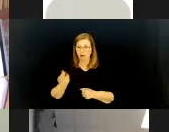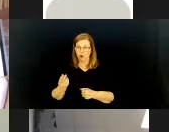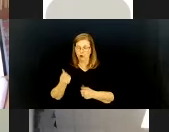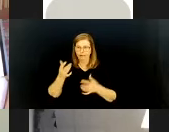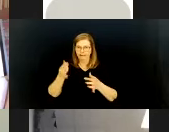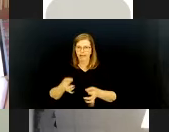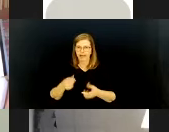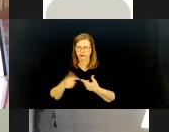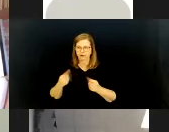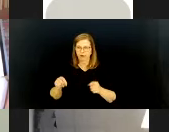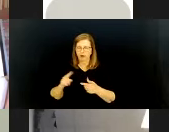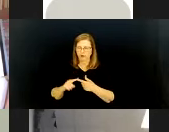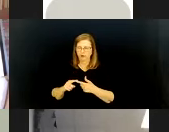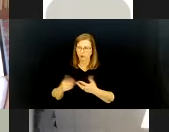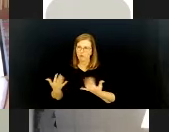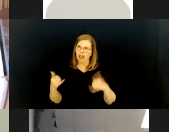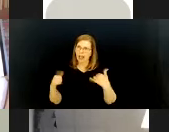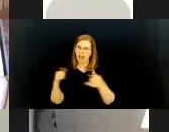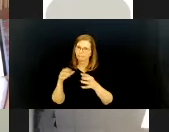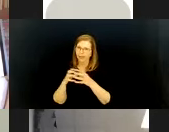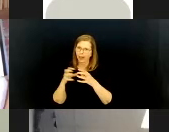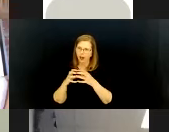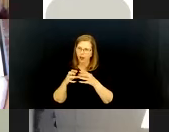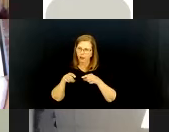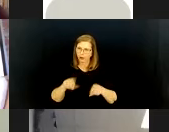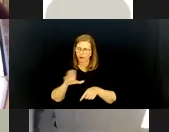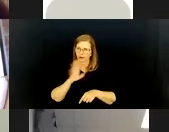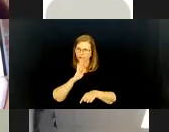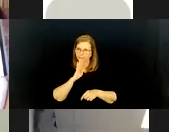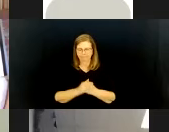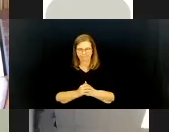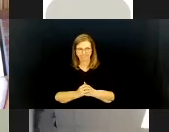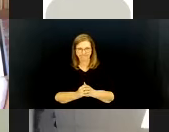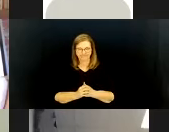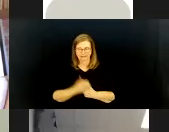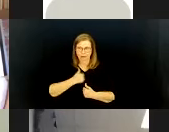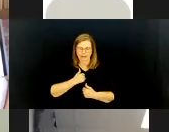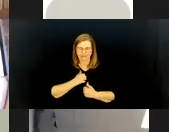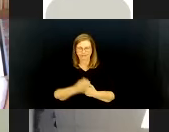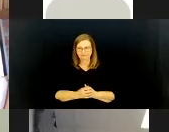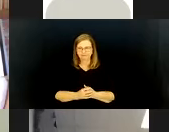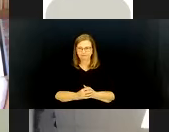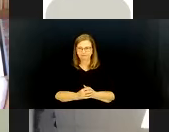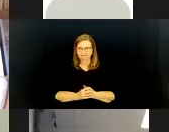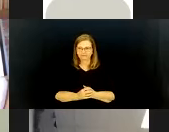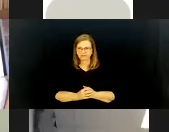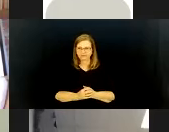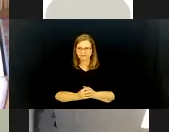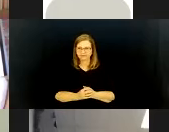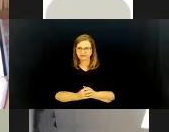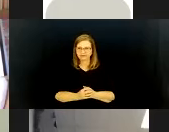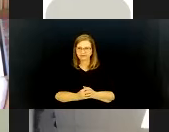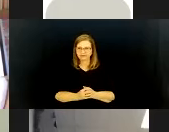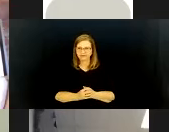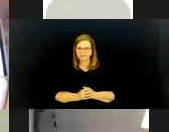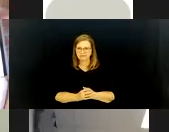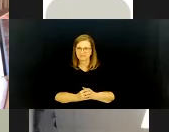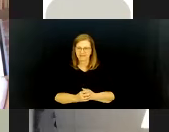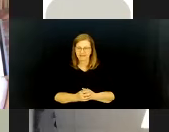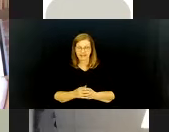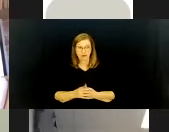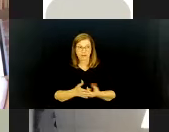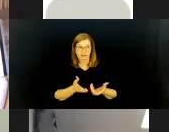to try to get me to play ball with her in the middle of her presentation. So sorry about that. So here